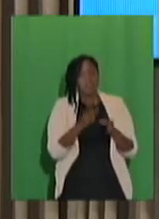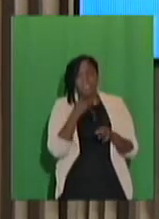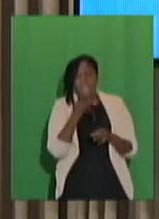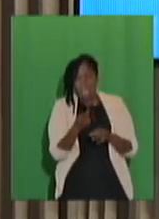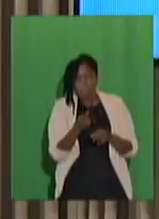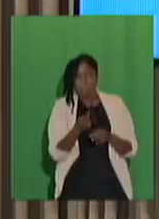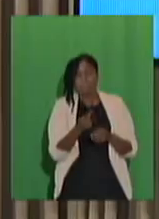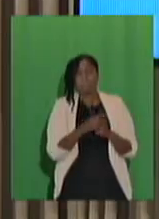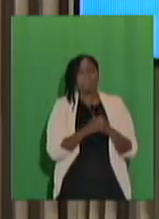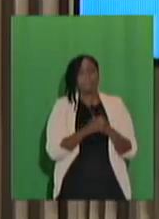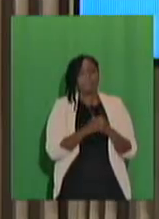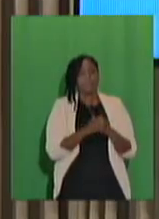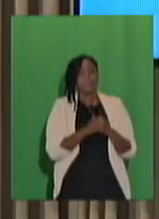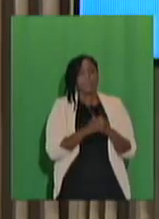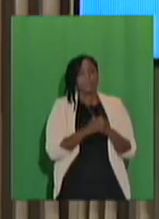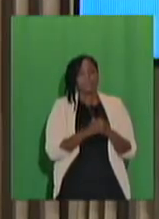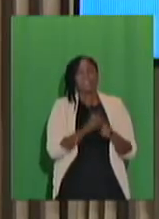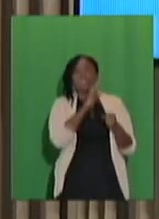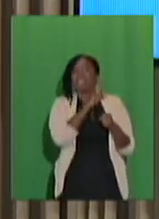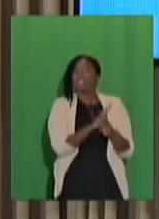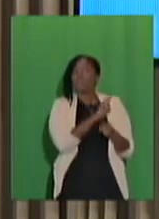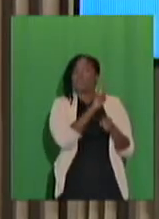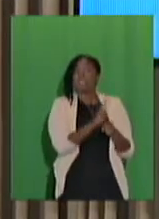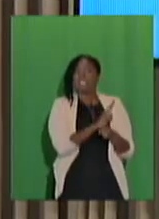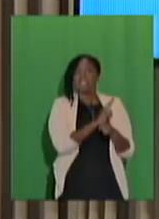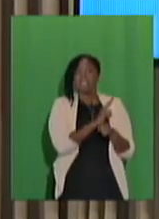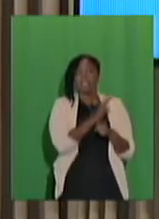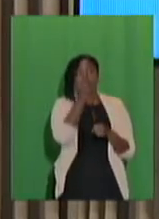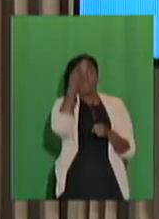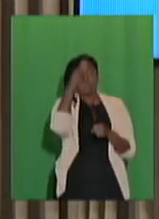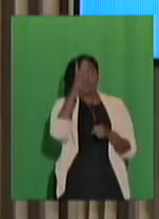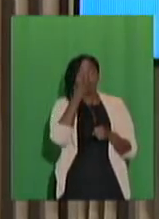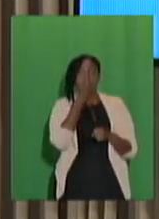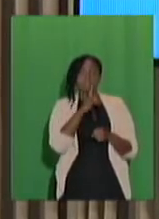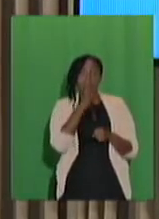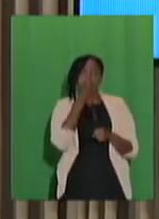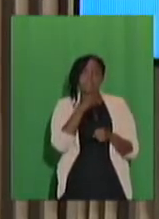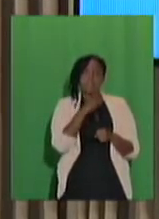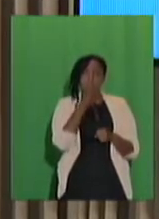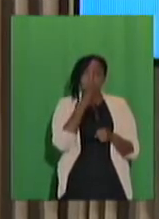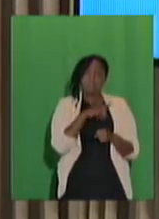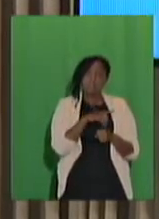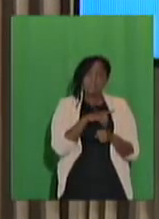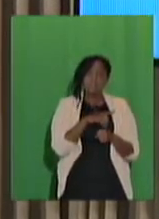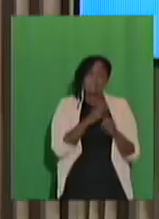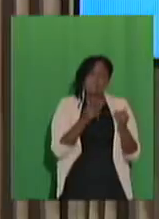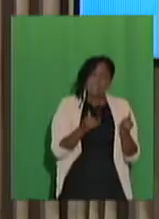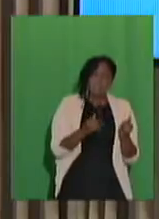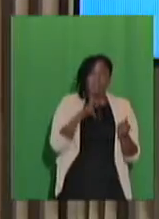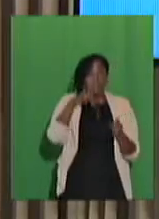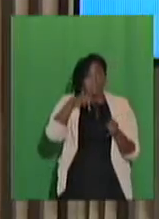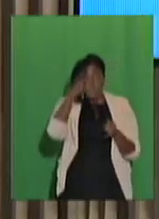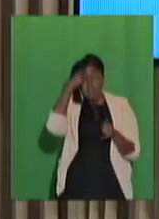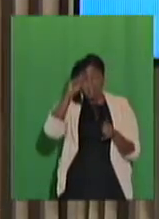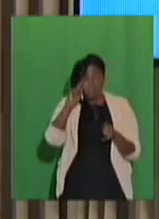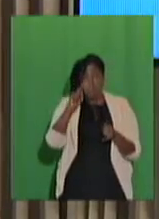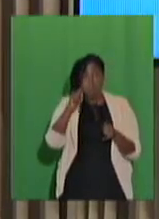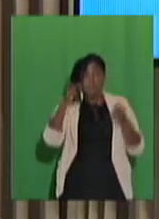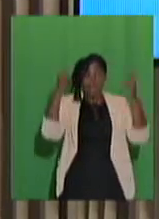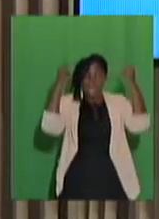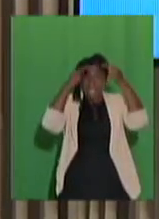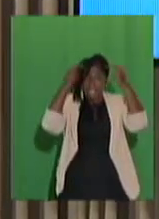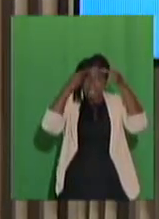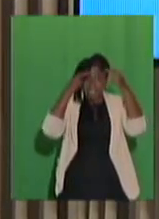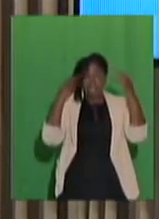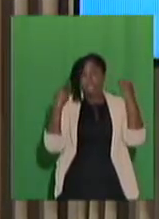If we tell them to use it to treat diabetes, we are now telling doctors to use a drug to treat